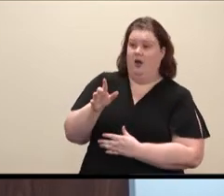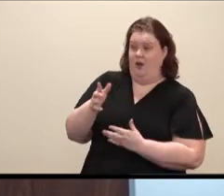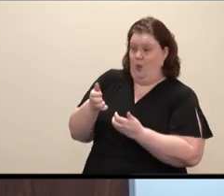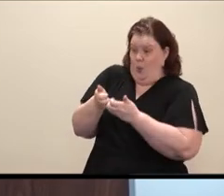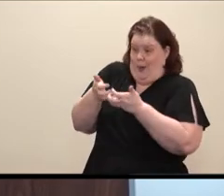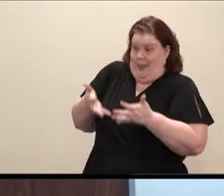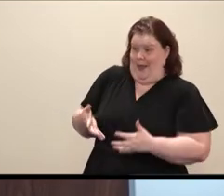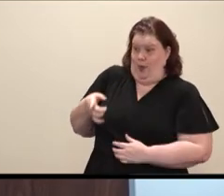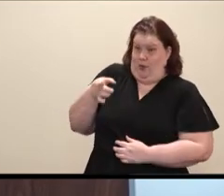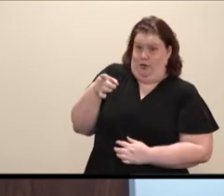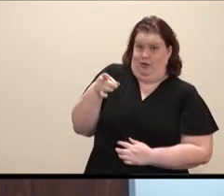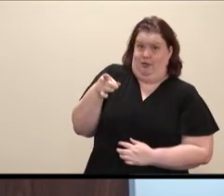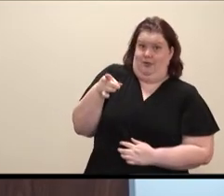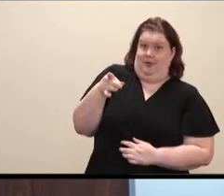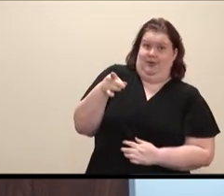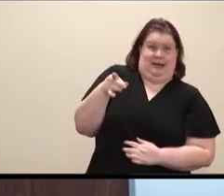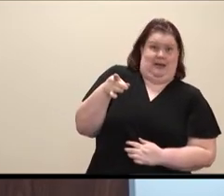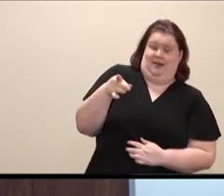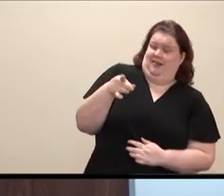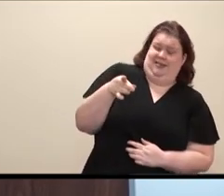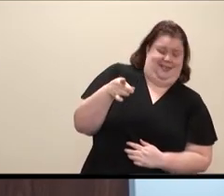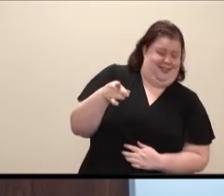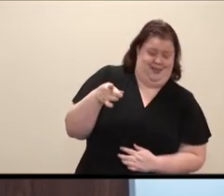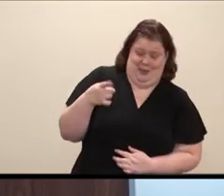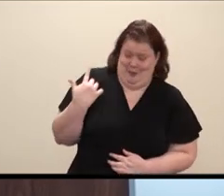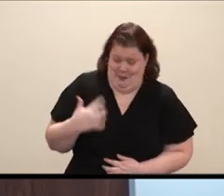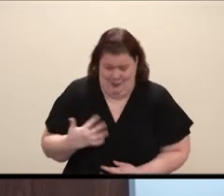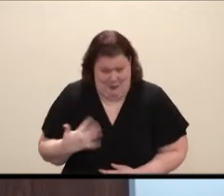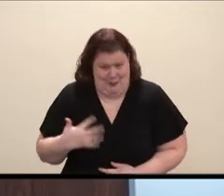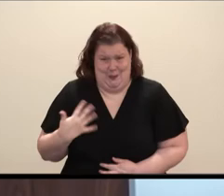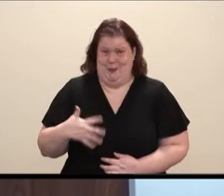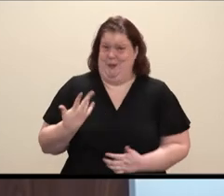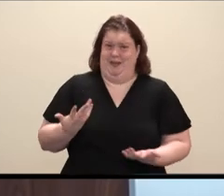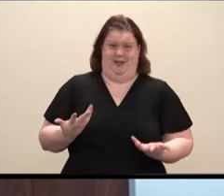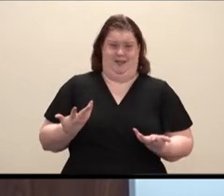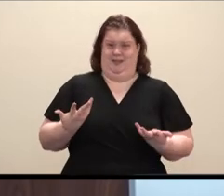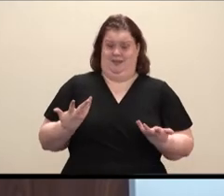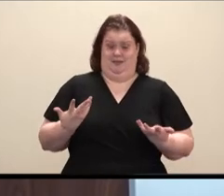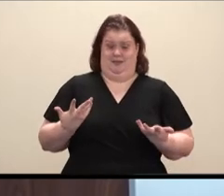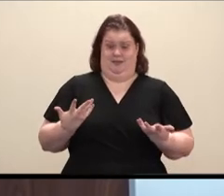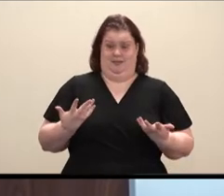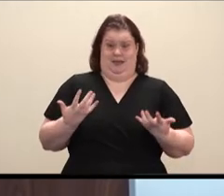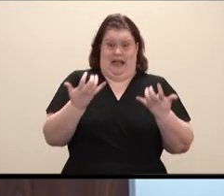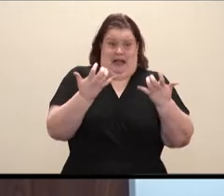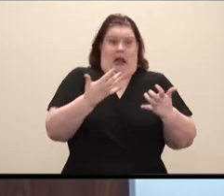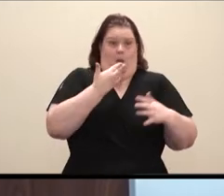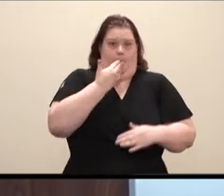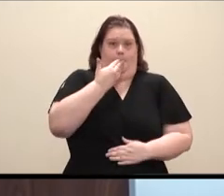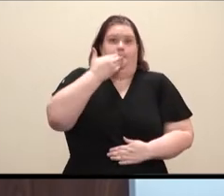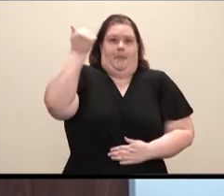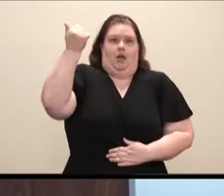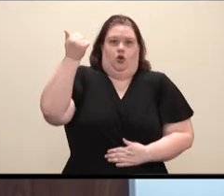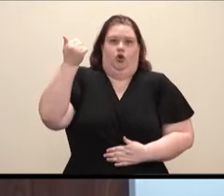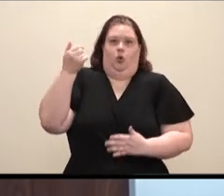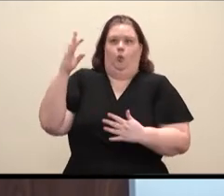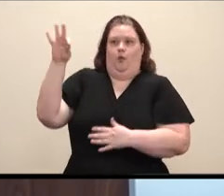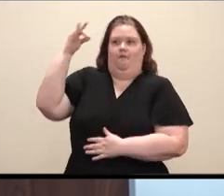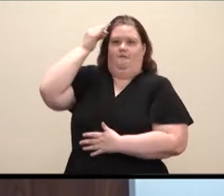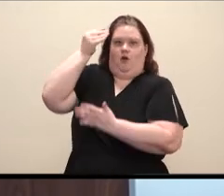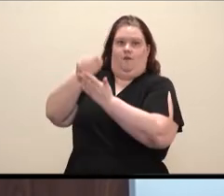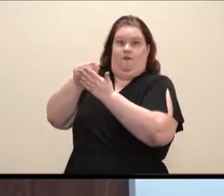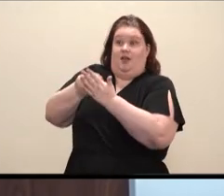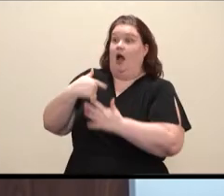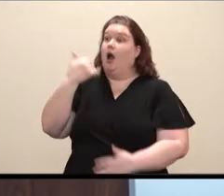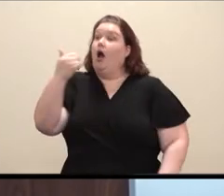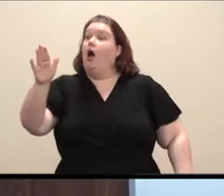this year, I know we would not be in the position we are in getting federal funds, because I could